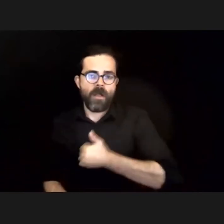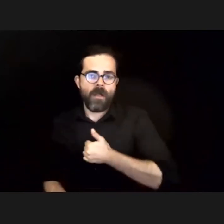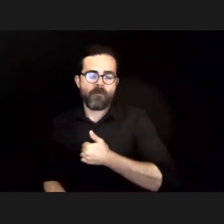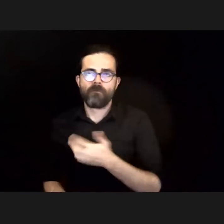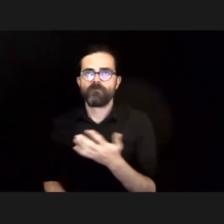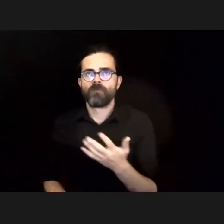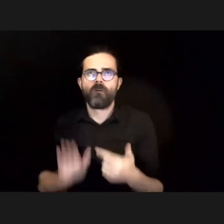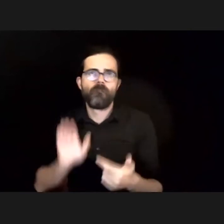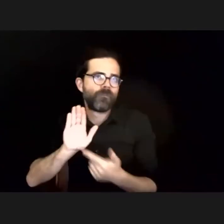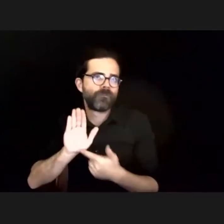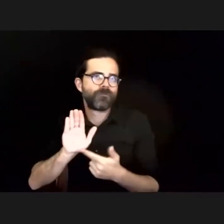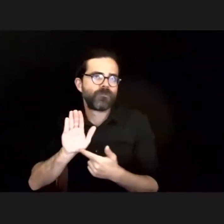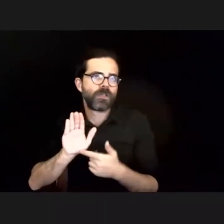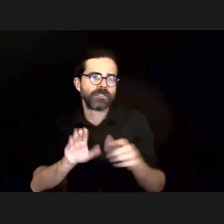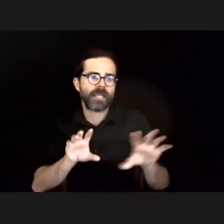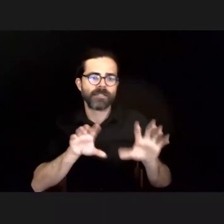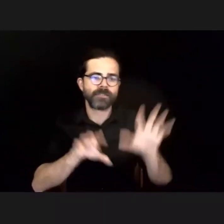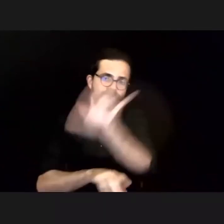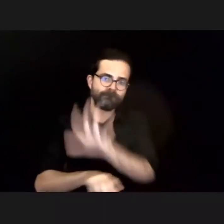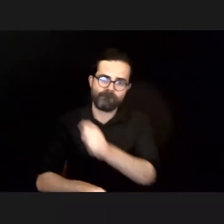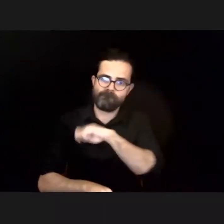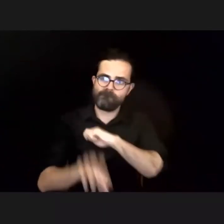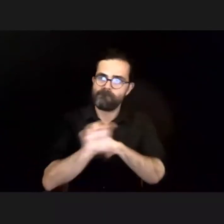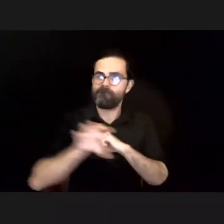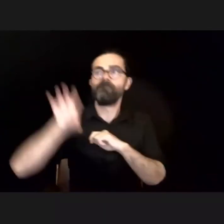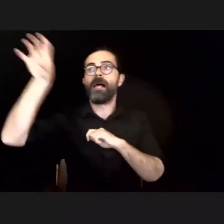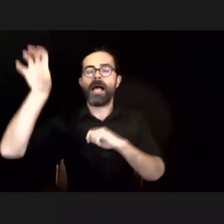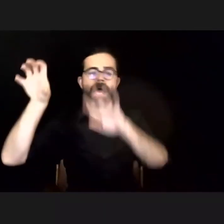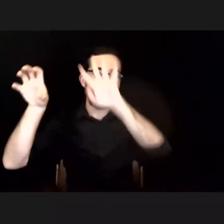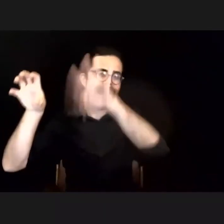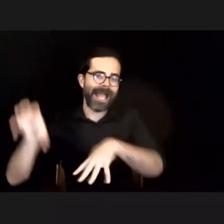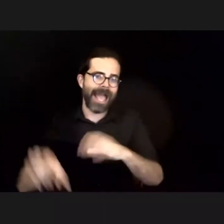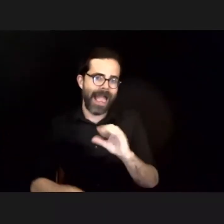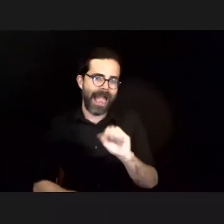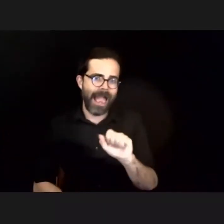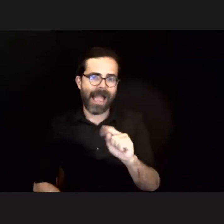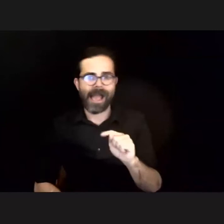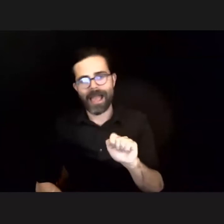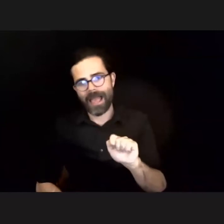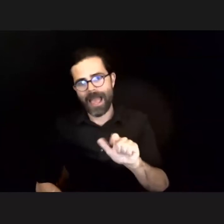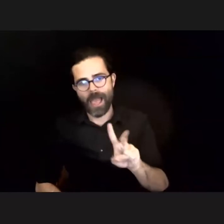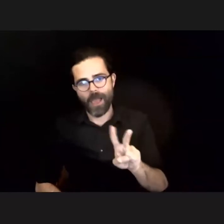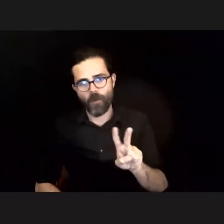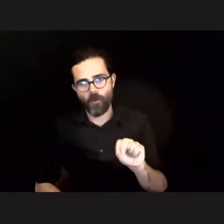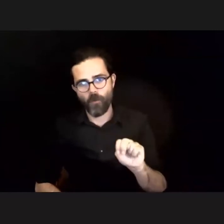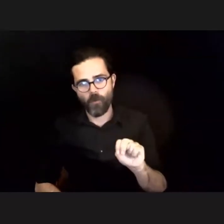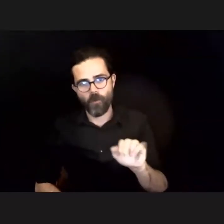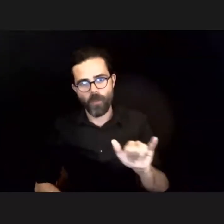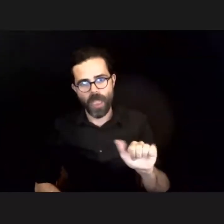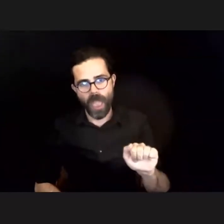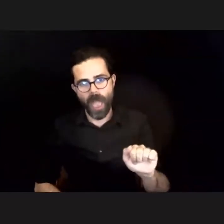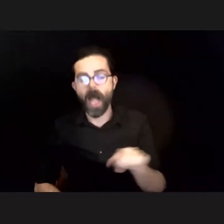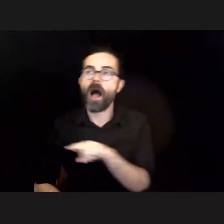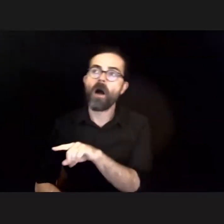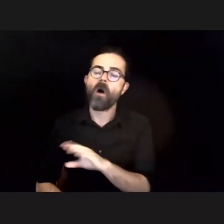in other regions of Spain, the end users can get by themselves the service.